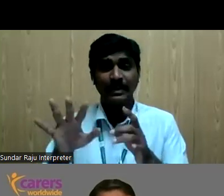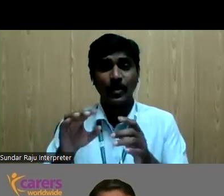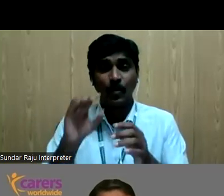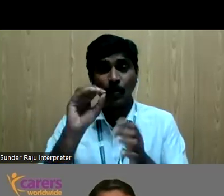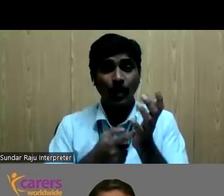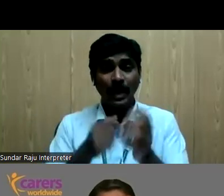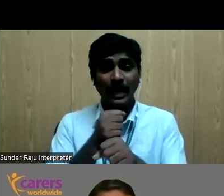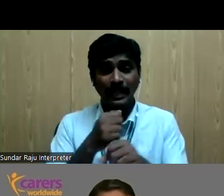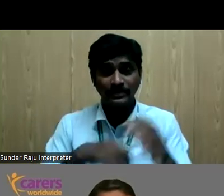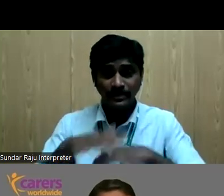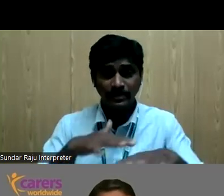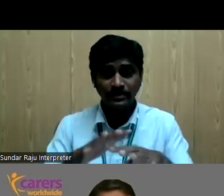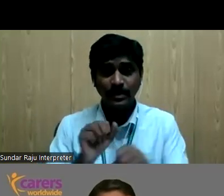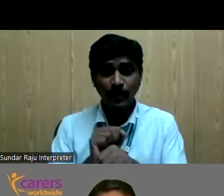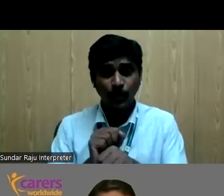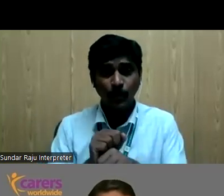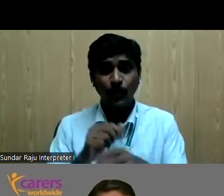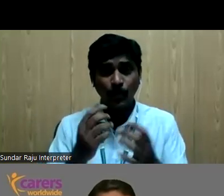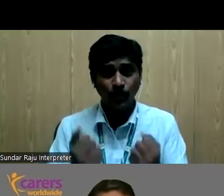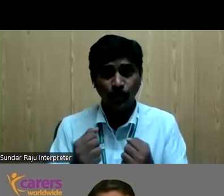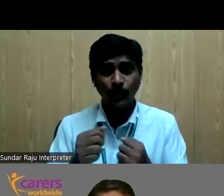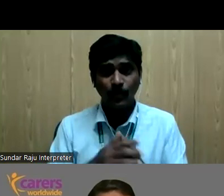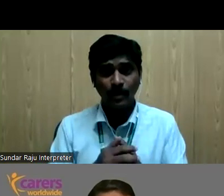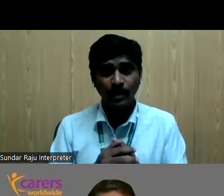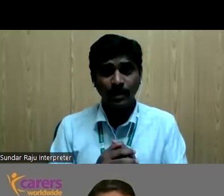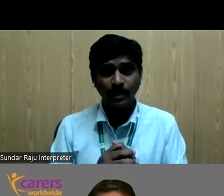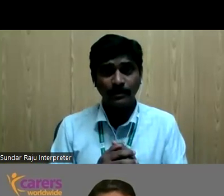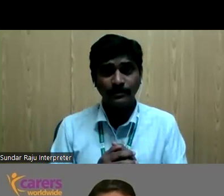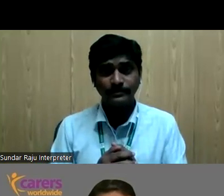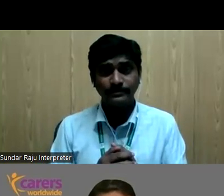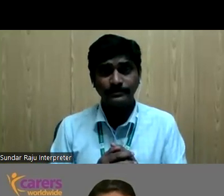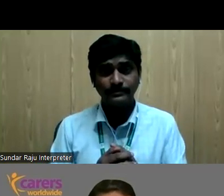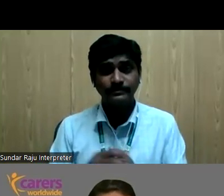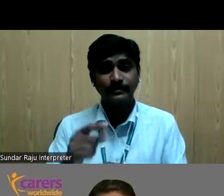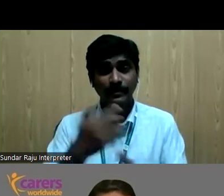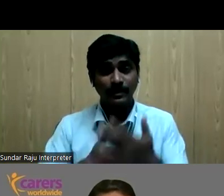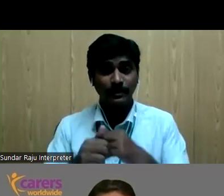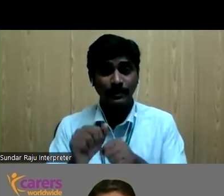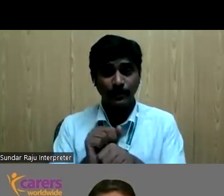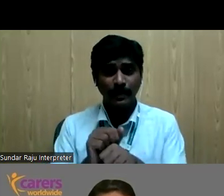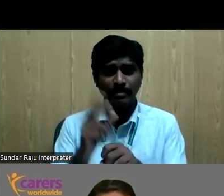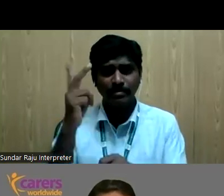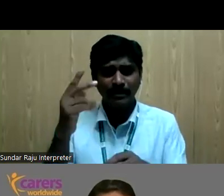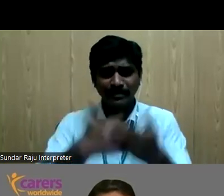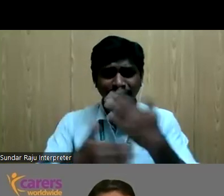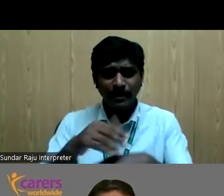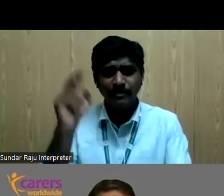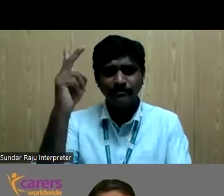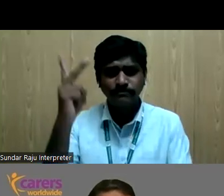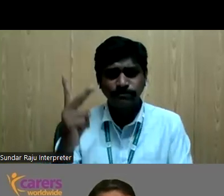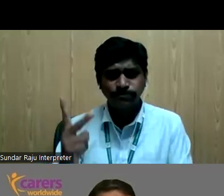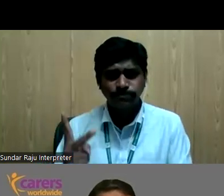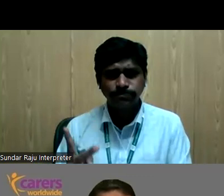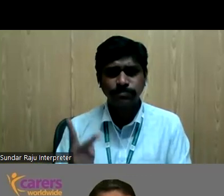have nearly 100 organizations working in the federation for the working for the different categories of the disabled.